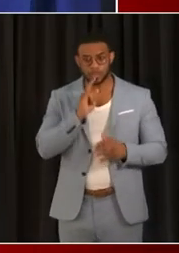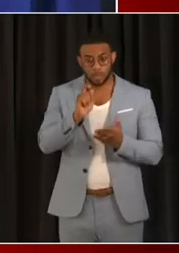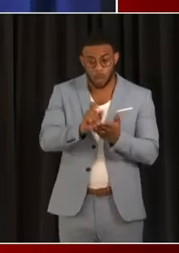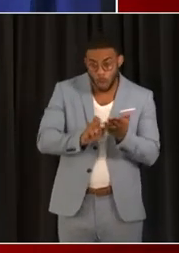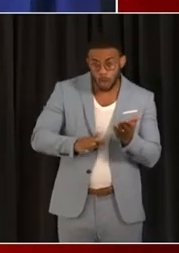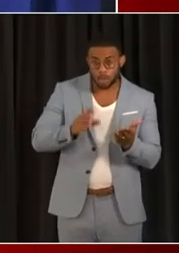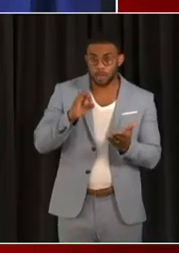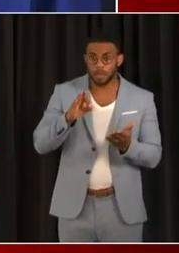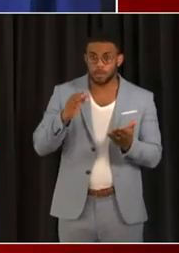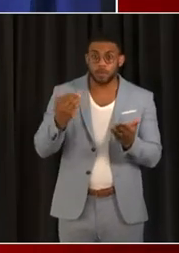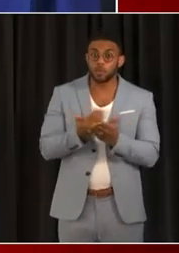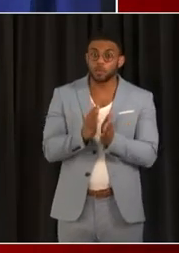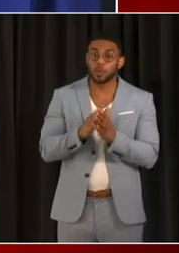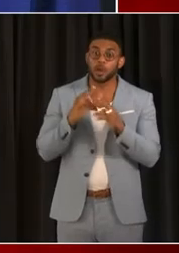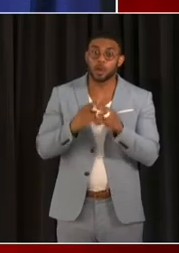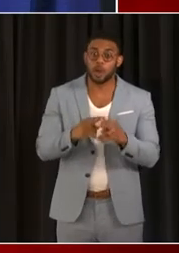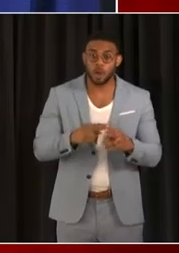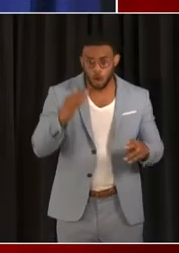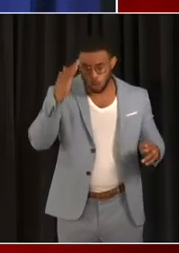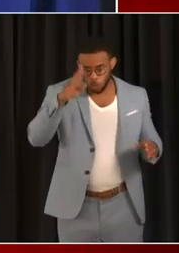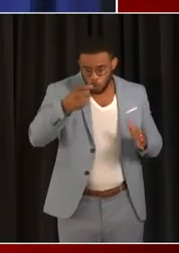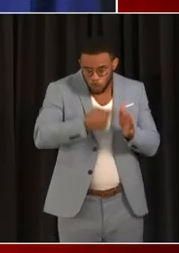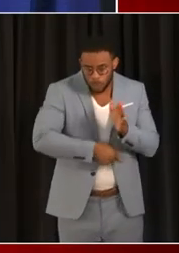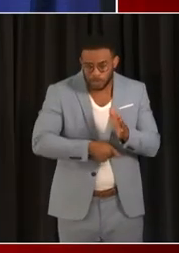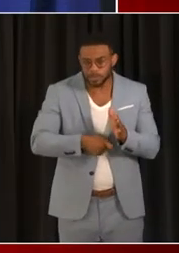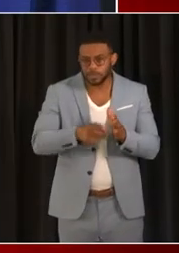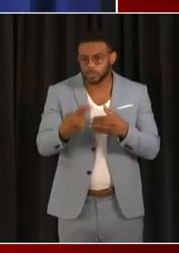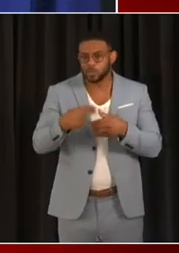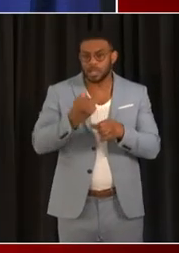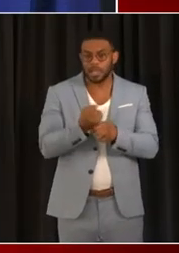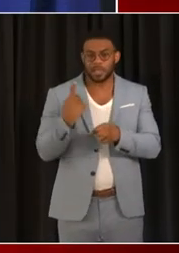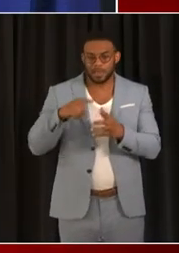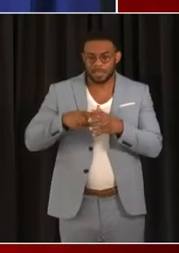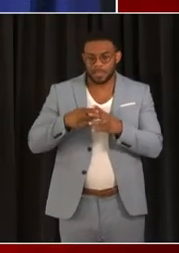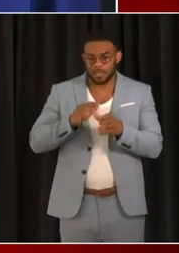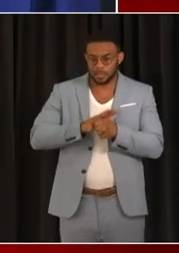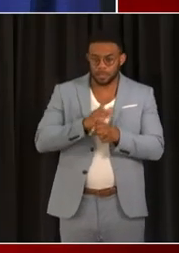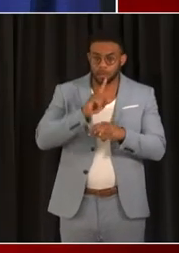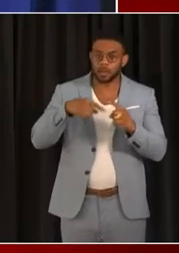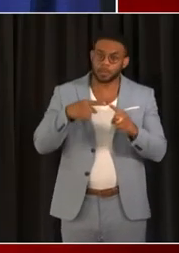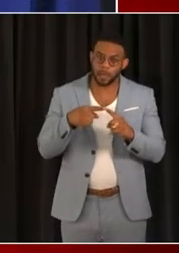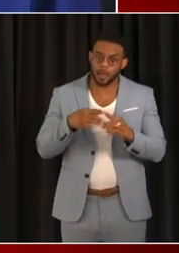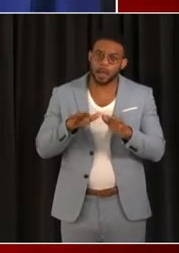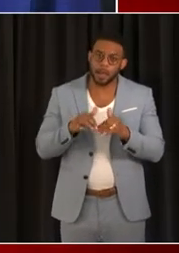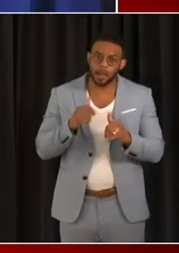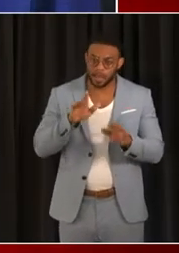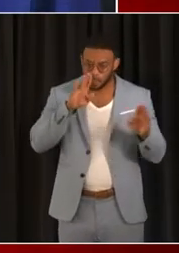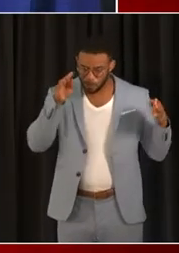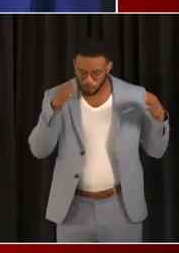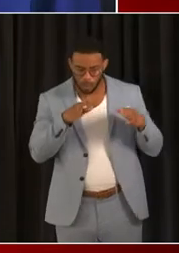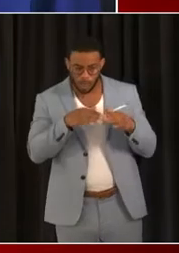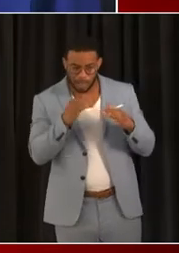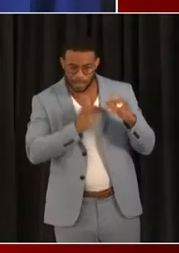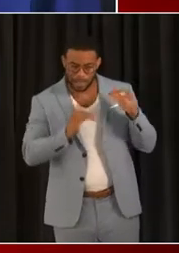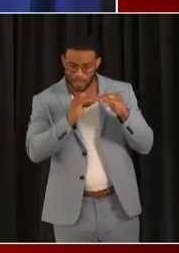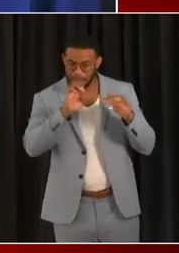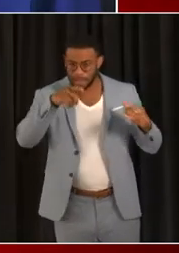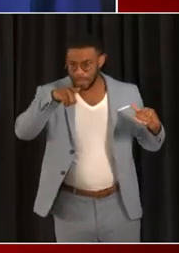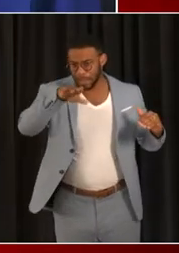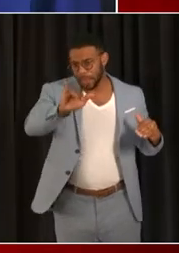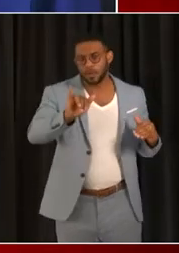He's the author of a new book called Know Your Price. He joined us last year at the beginning of the pandemic to talk about how we had to focus on